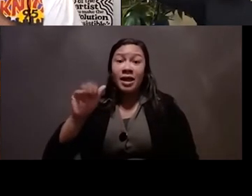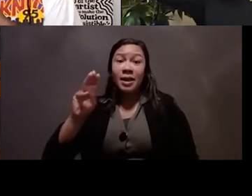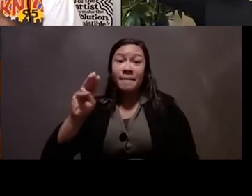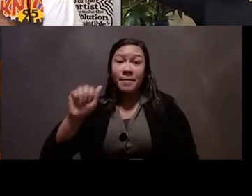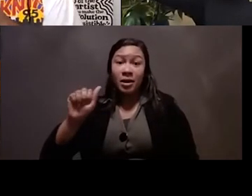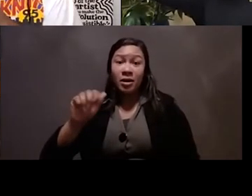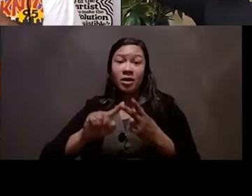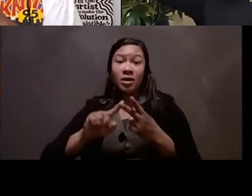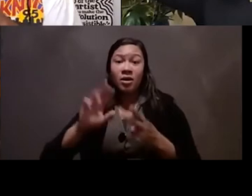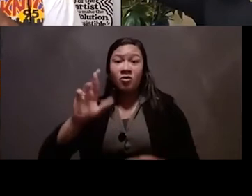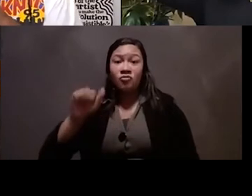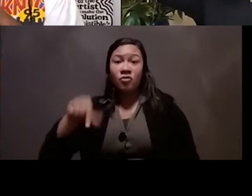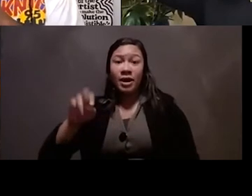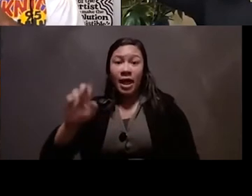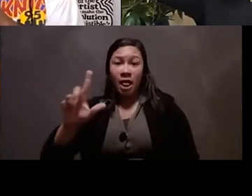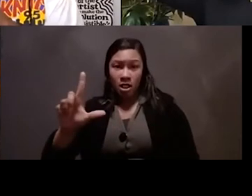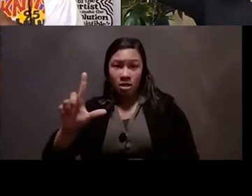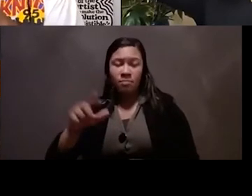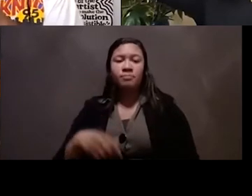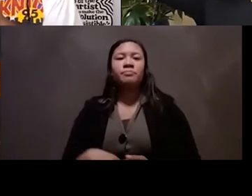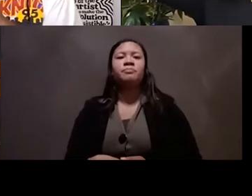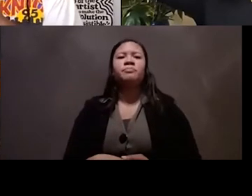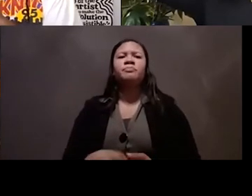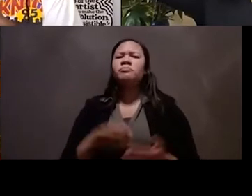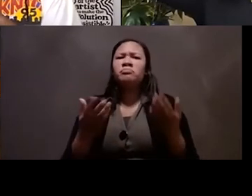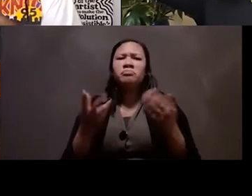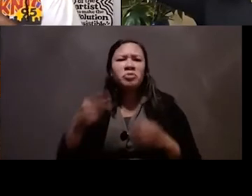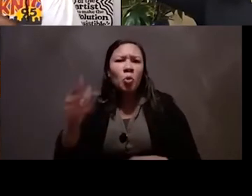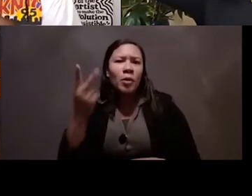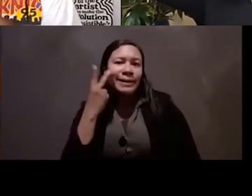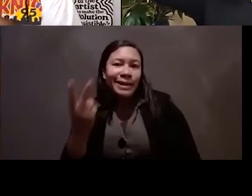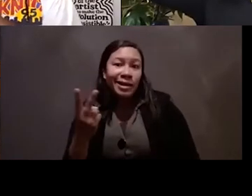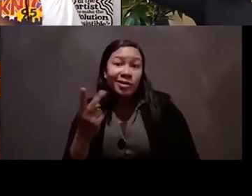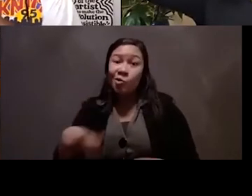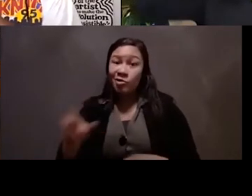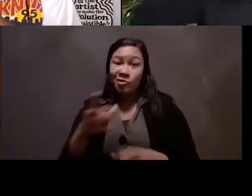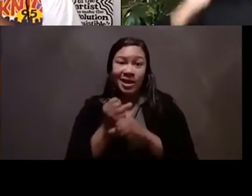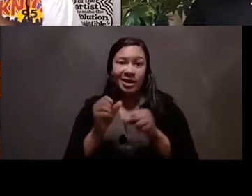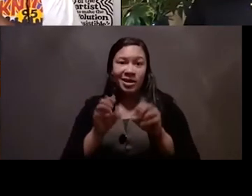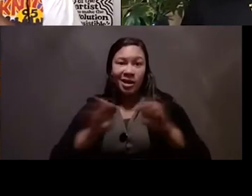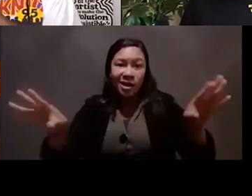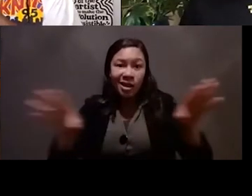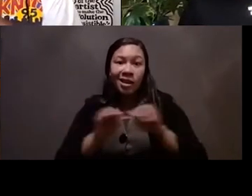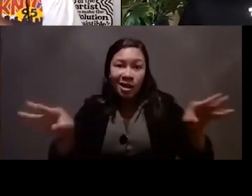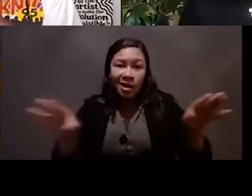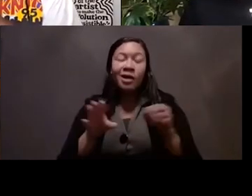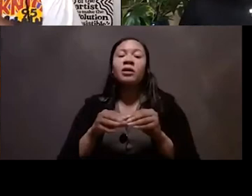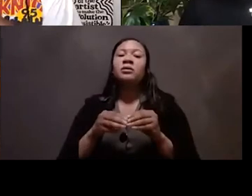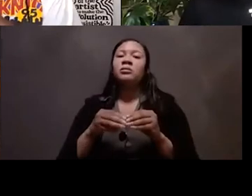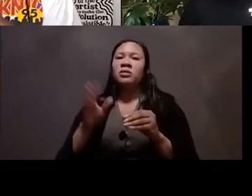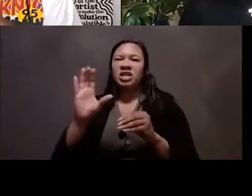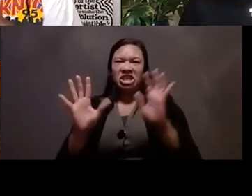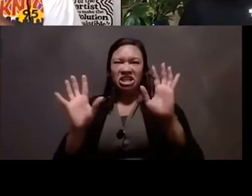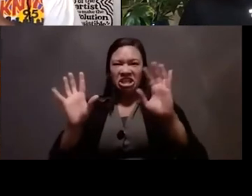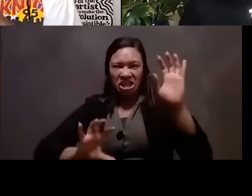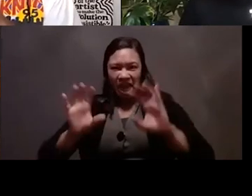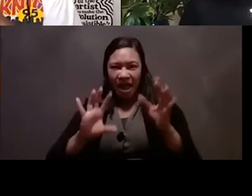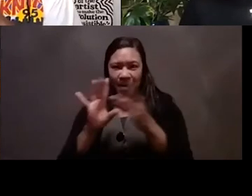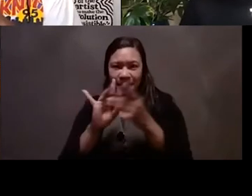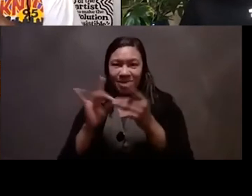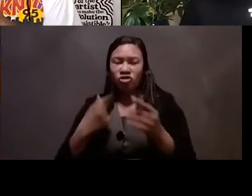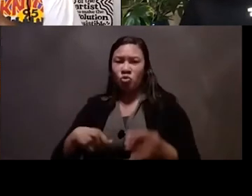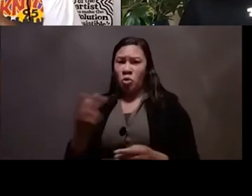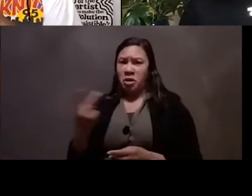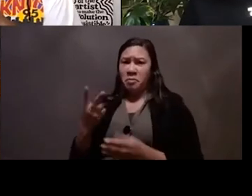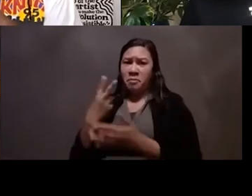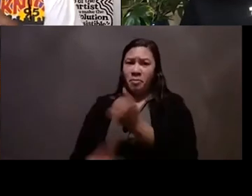And as you can see, or maybe you're getting notifications, we're both very active in the chat. So if there's any questions that come up specifically